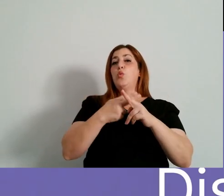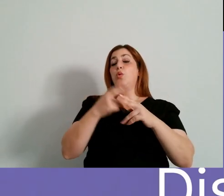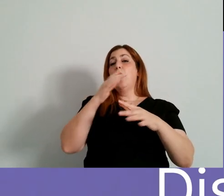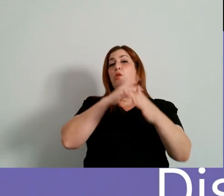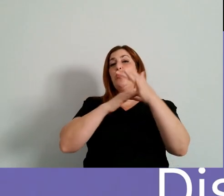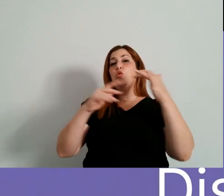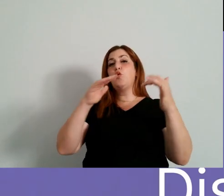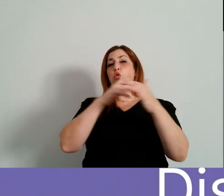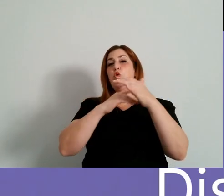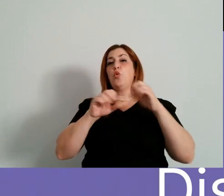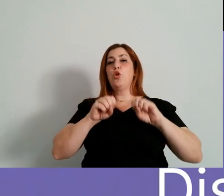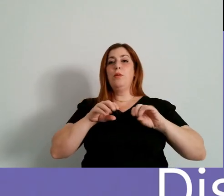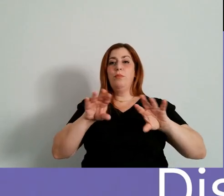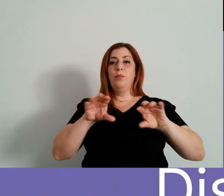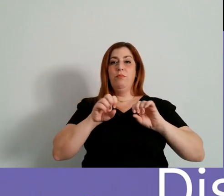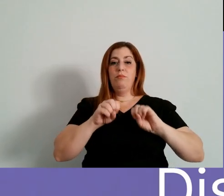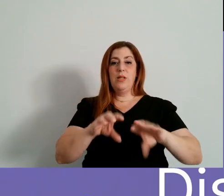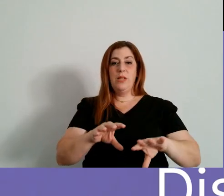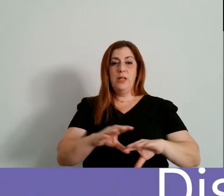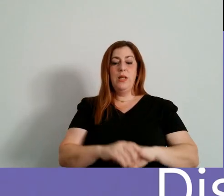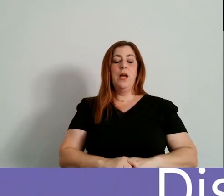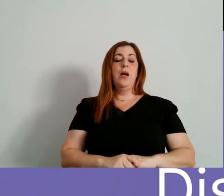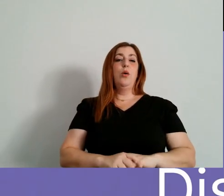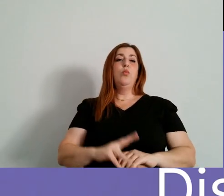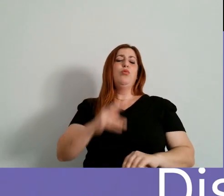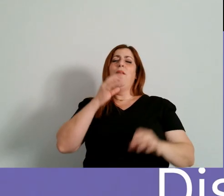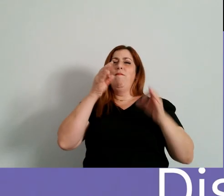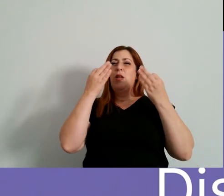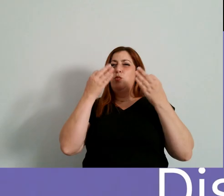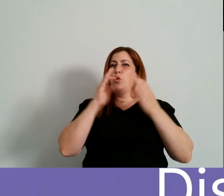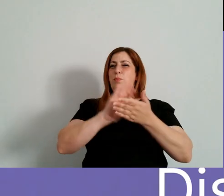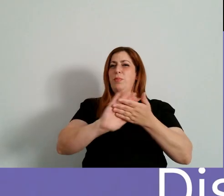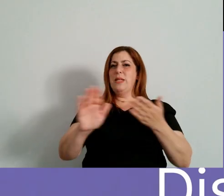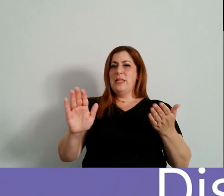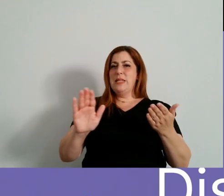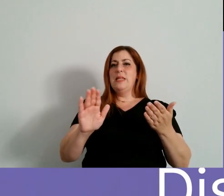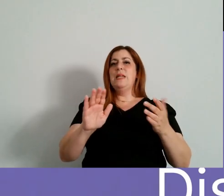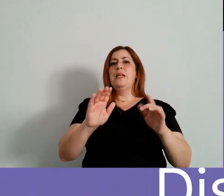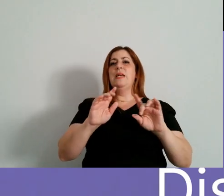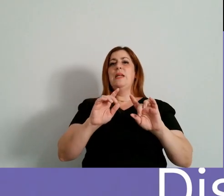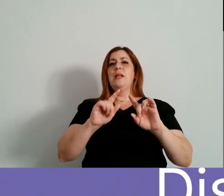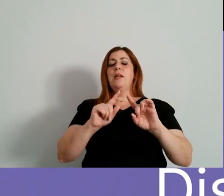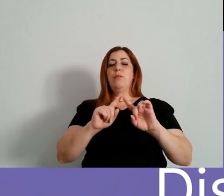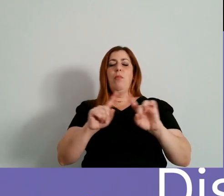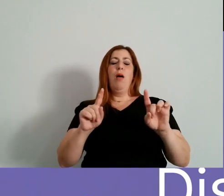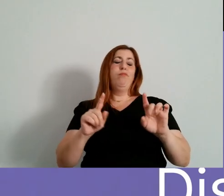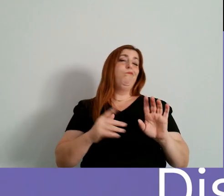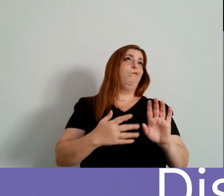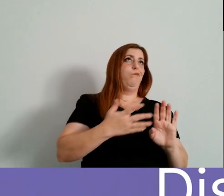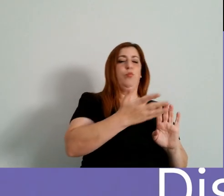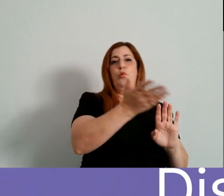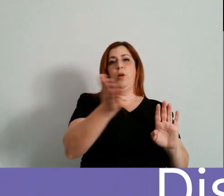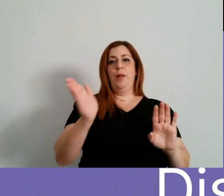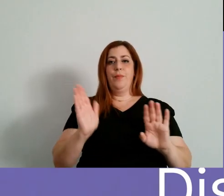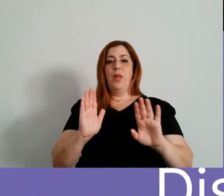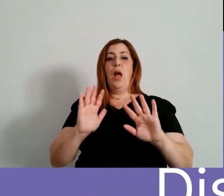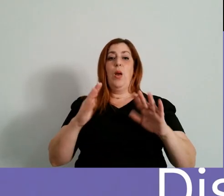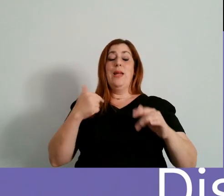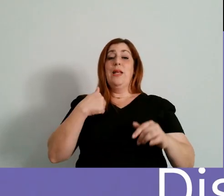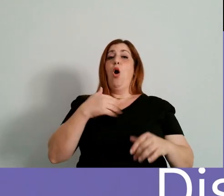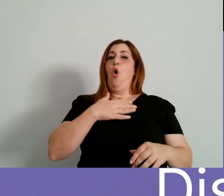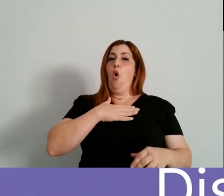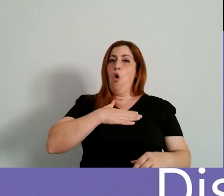other social media accounts as well. I do believe that we need to have more training and safety for